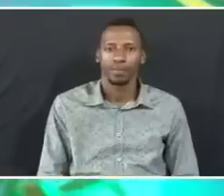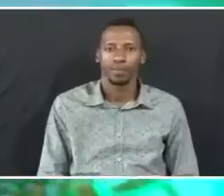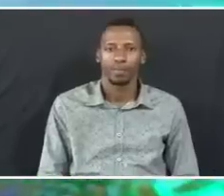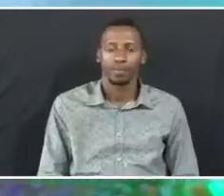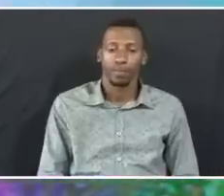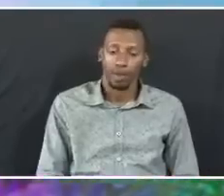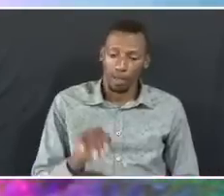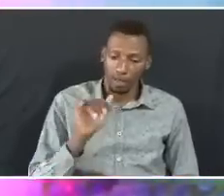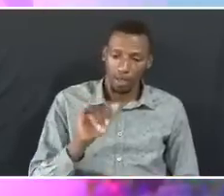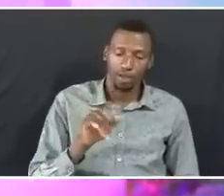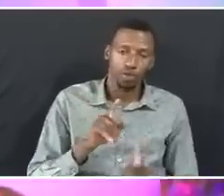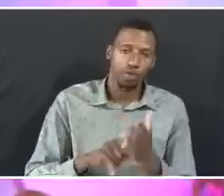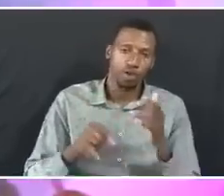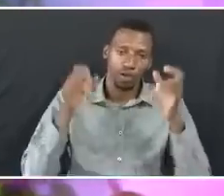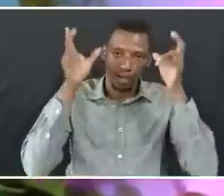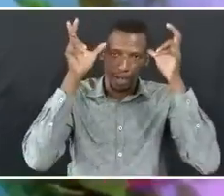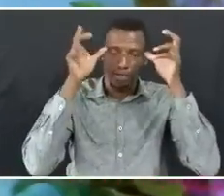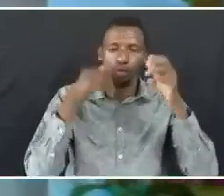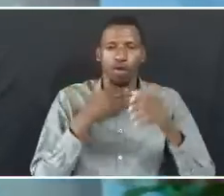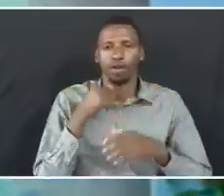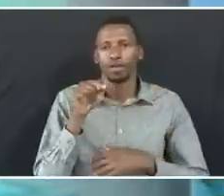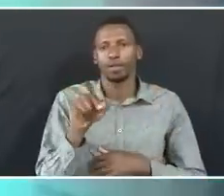That is what the devil wants.